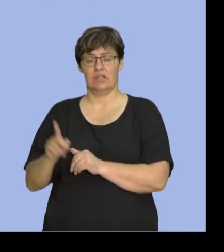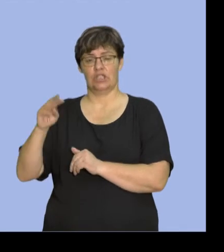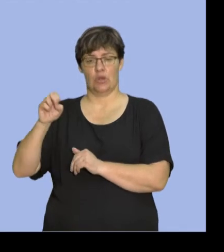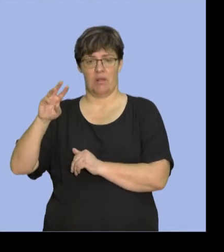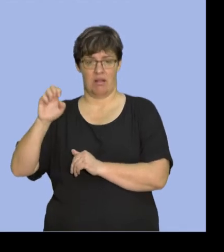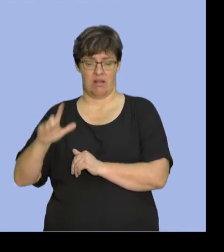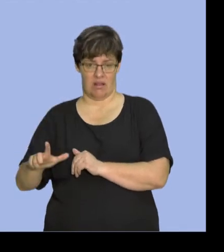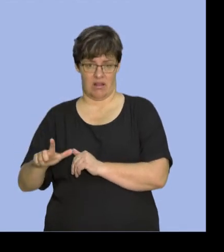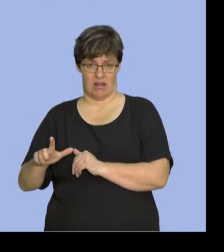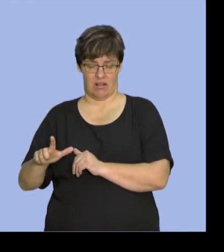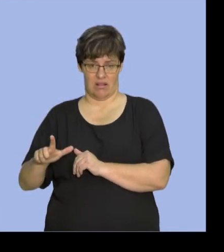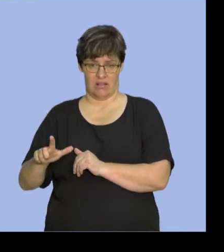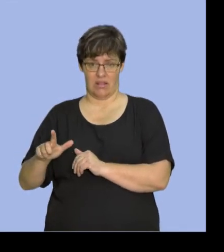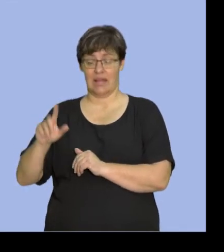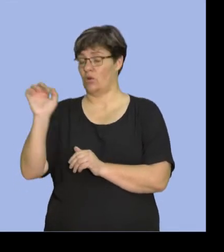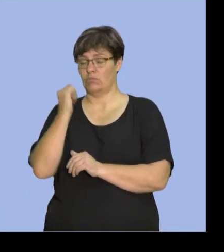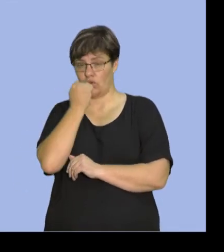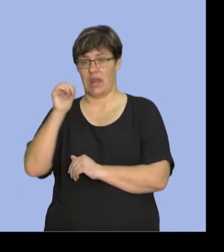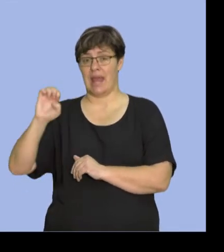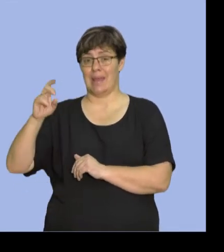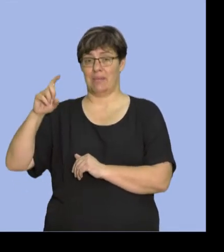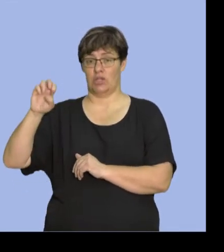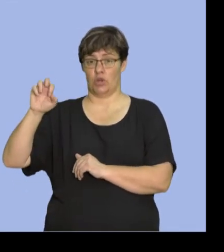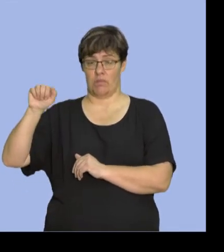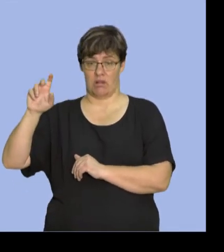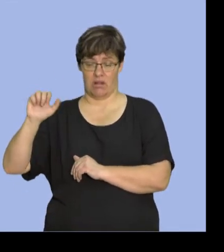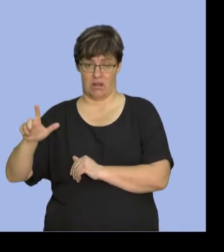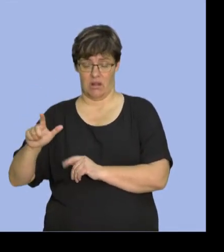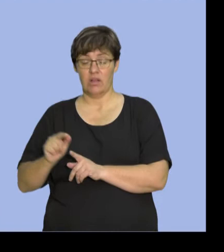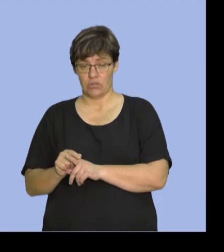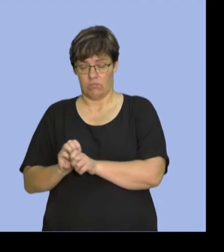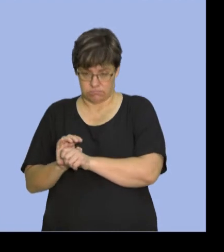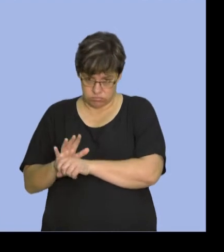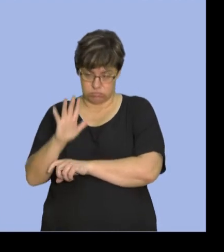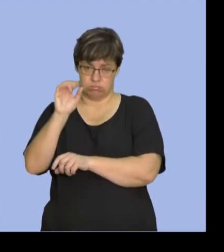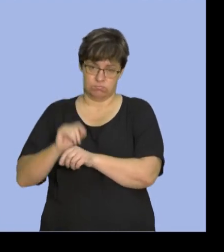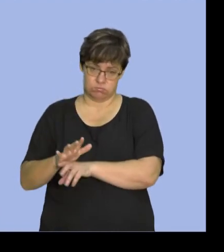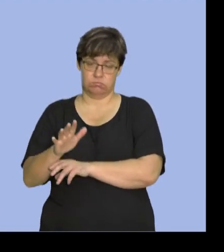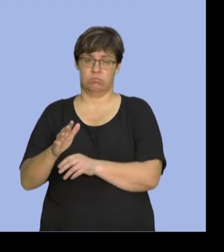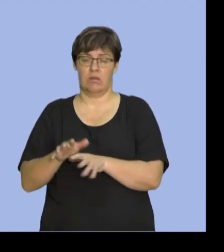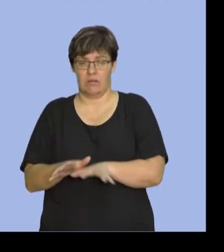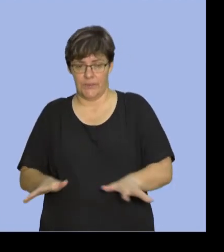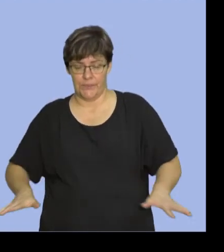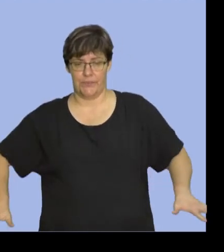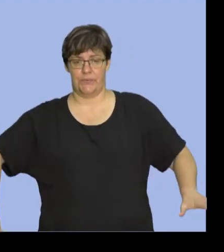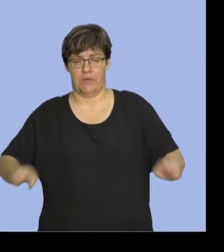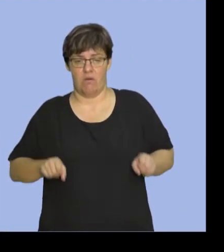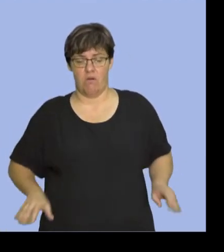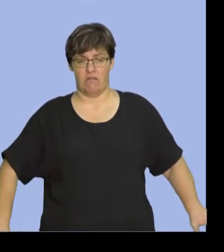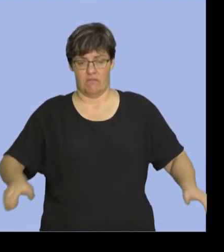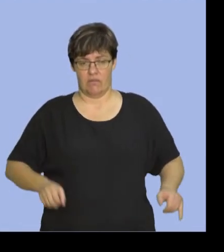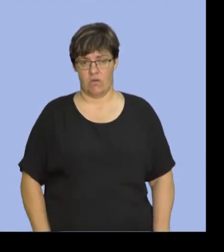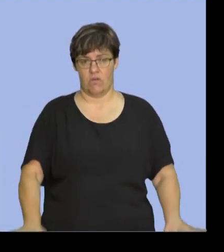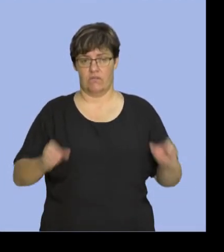layer, the epidermis, sorry, and that means that there is greater loss of heat now to the surrounding, which means that the body